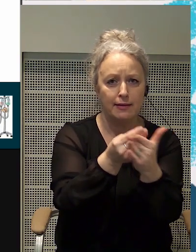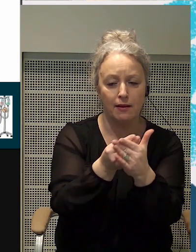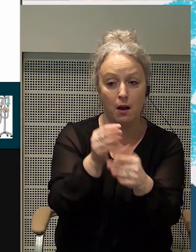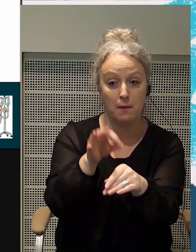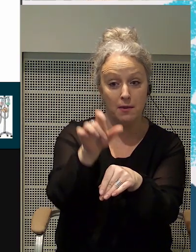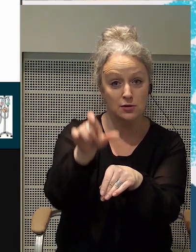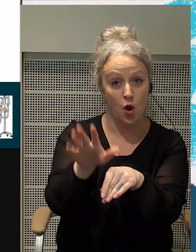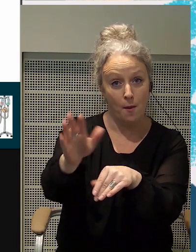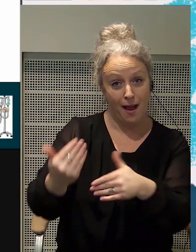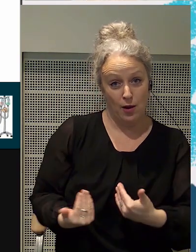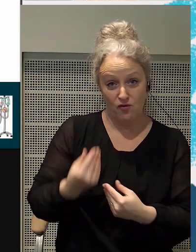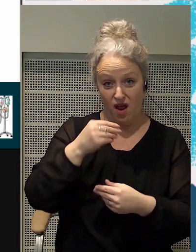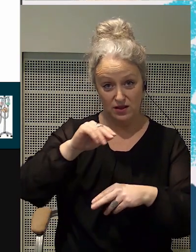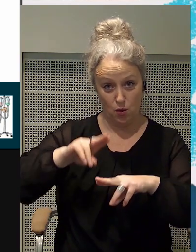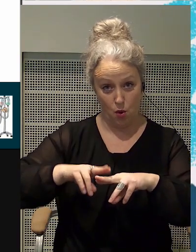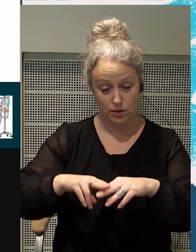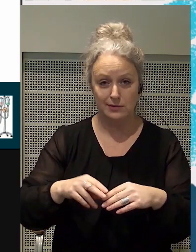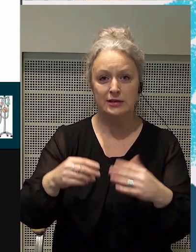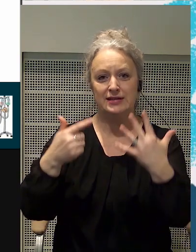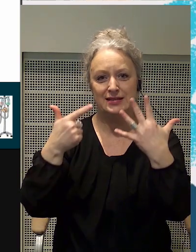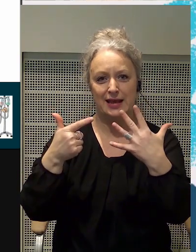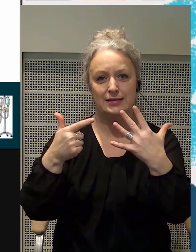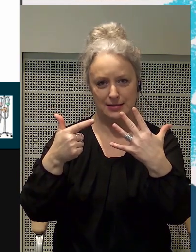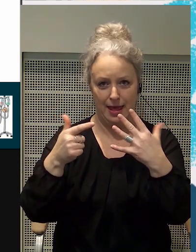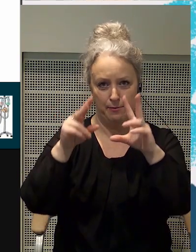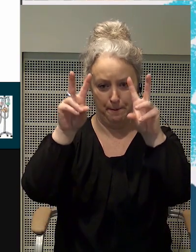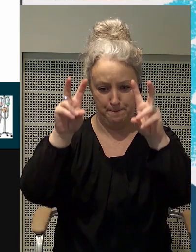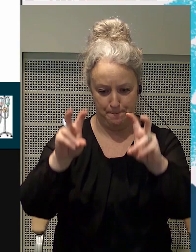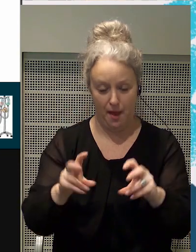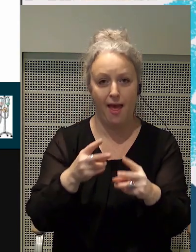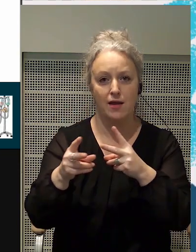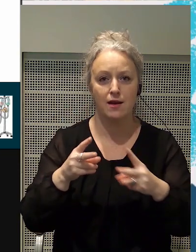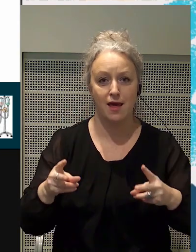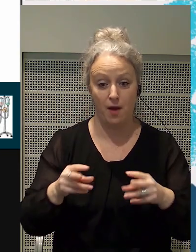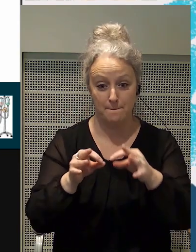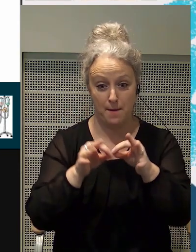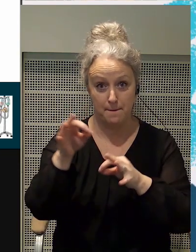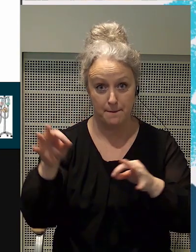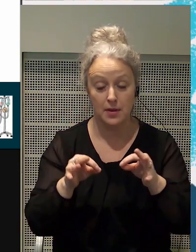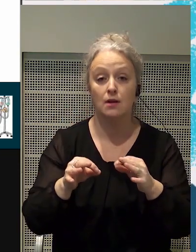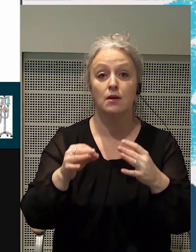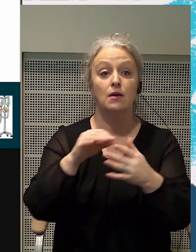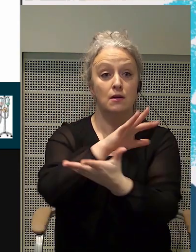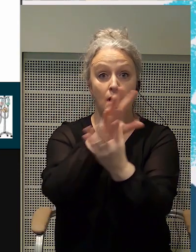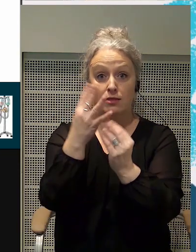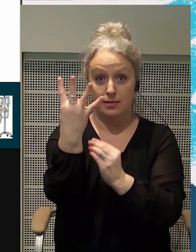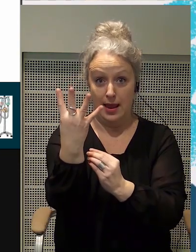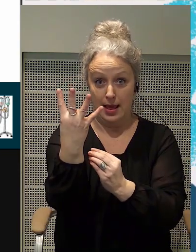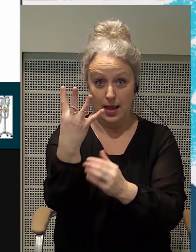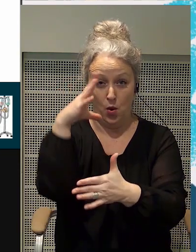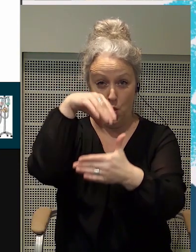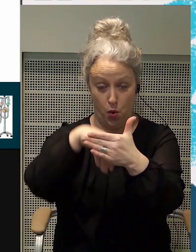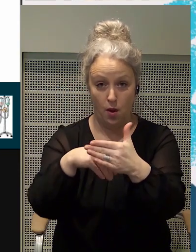was a significant difference of estimation of quality of life between the patients and the professionals. Well, if we can't